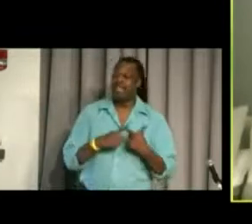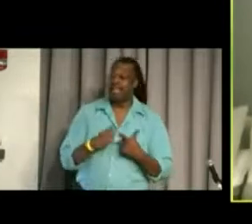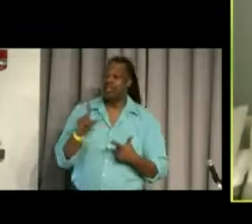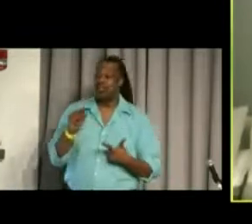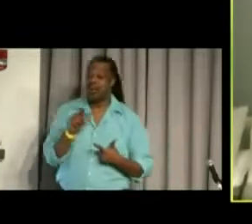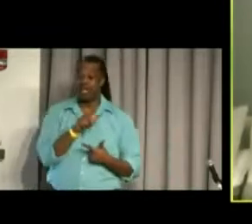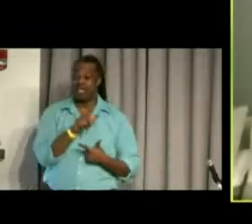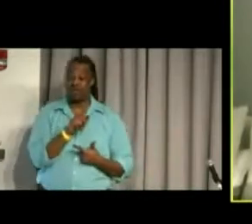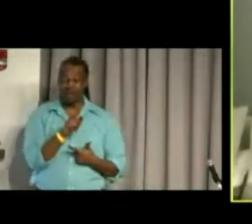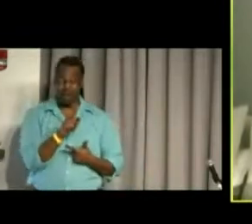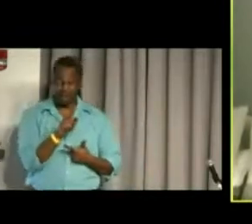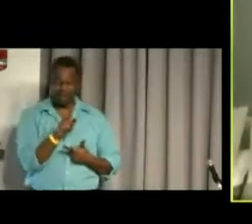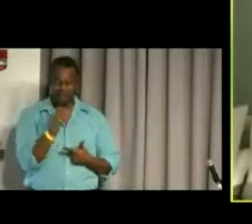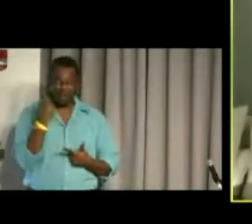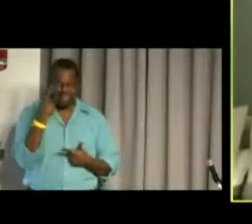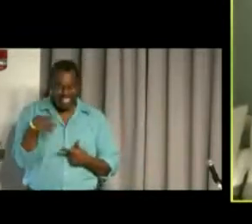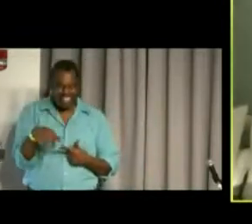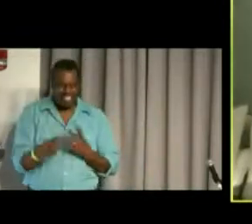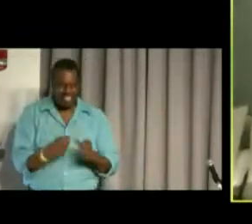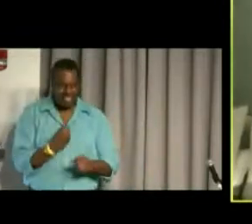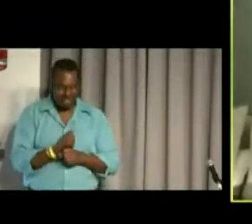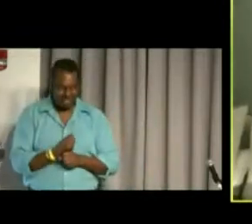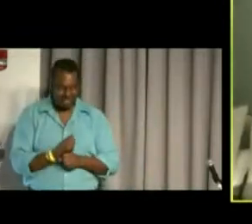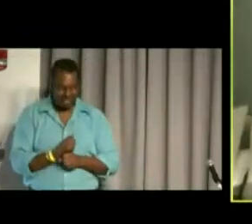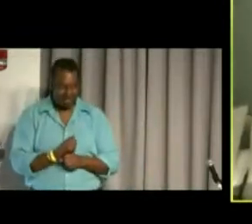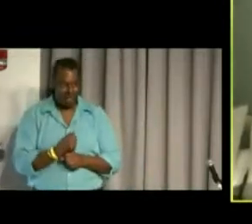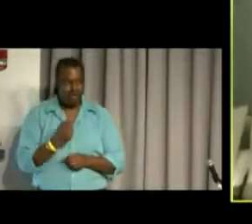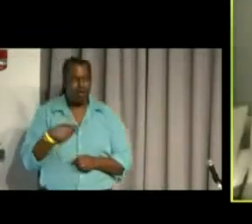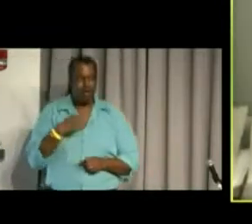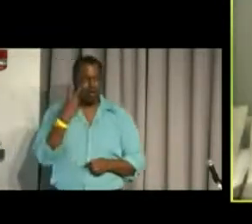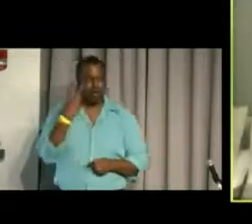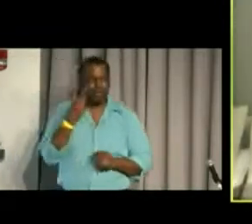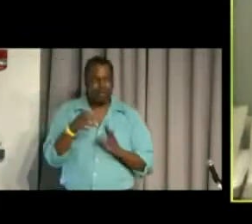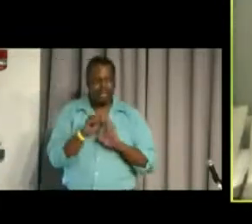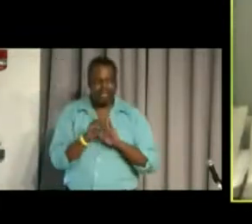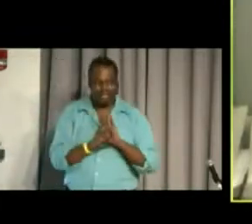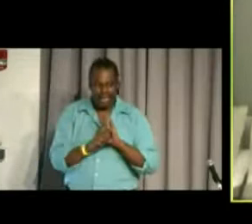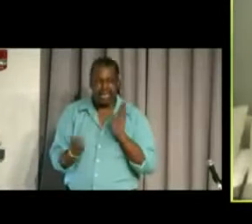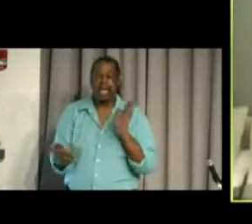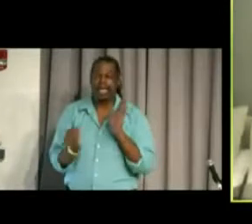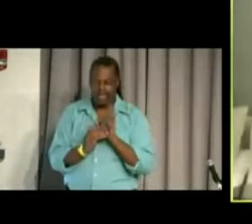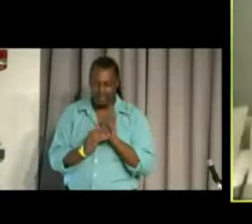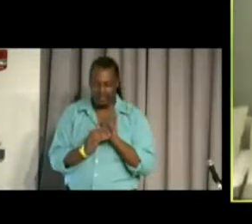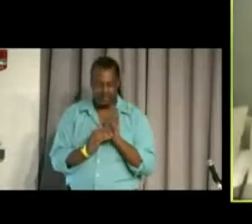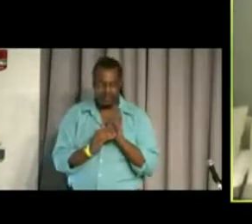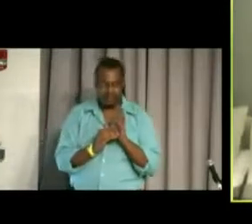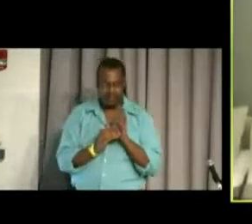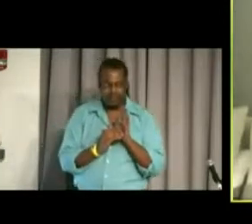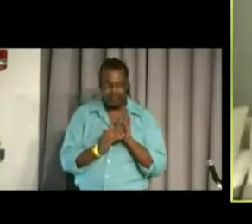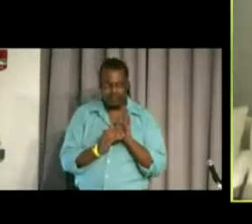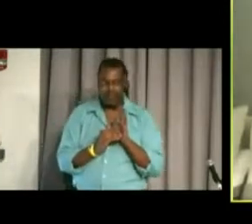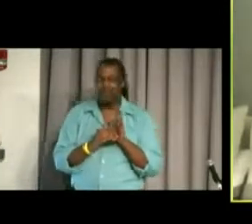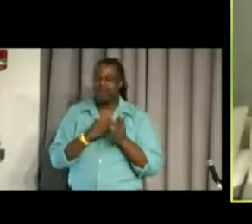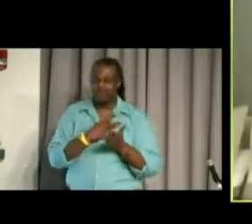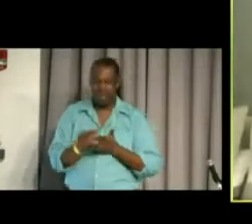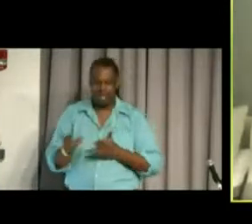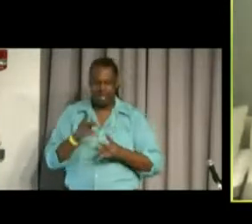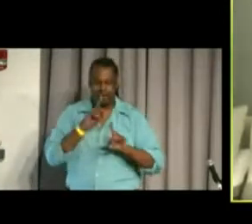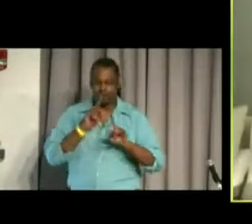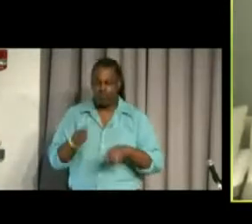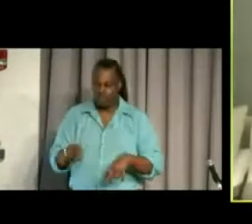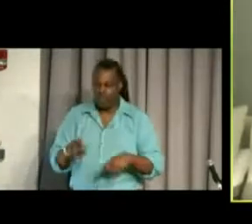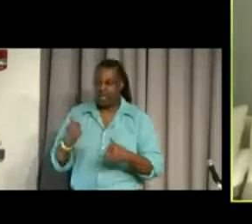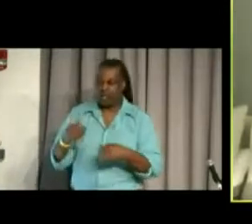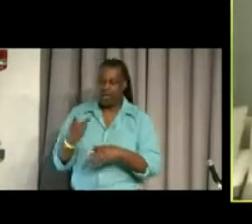2021, just this year, at the beginning of the year, we saw the state fail yet again to respond to keeping our